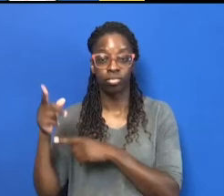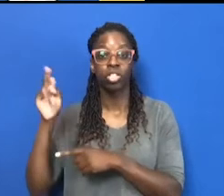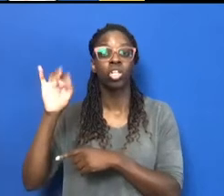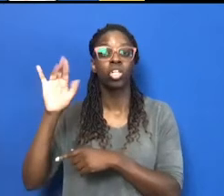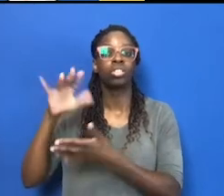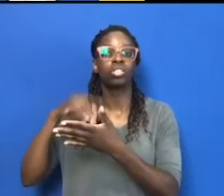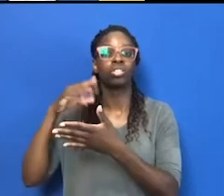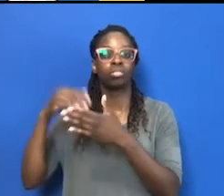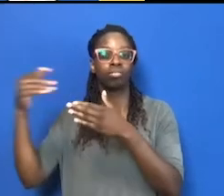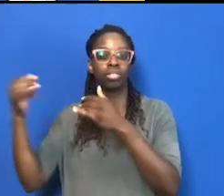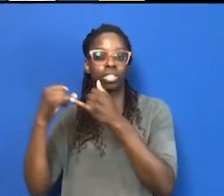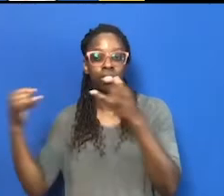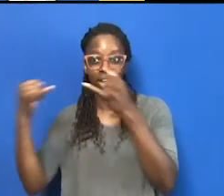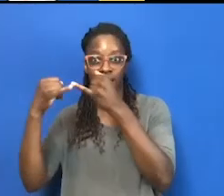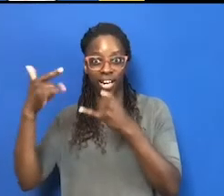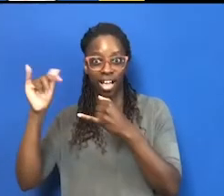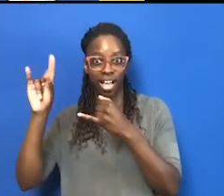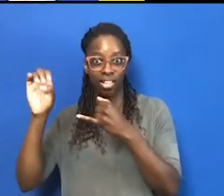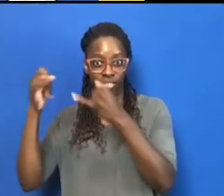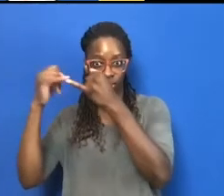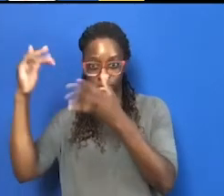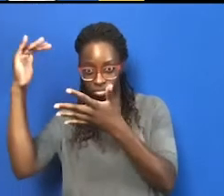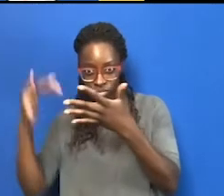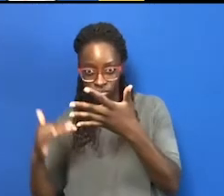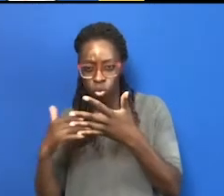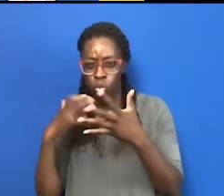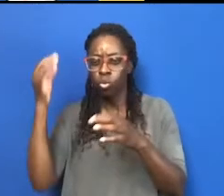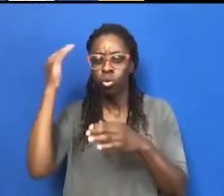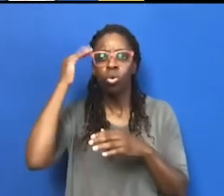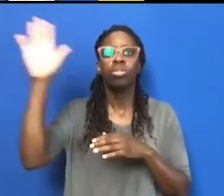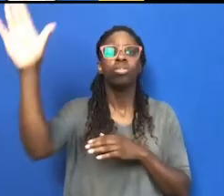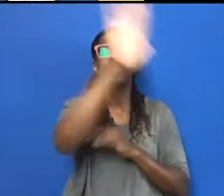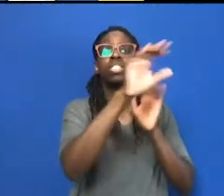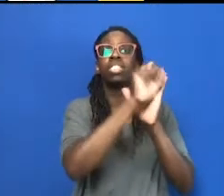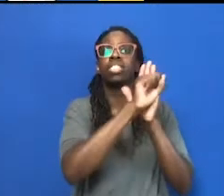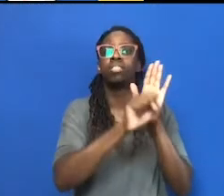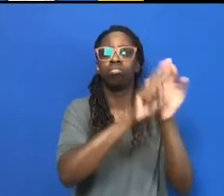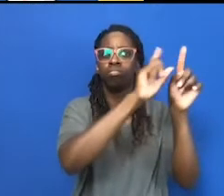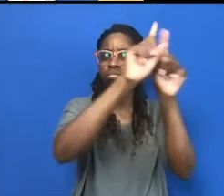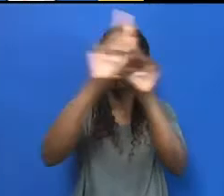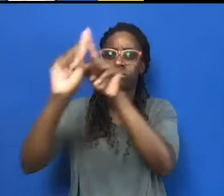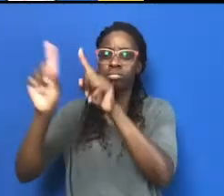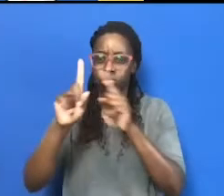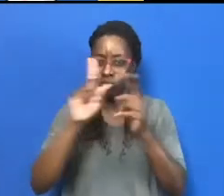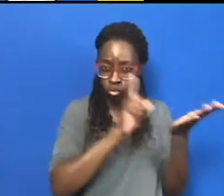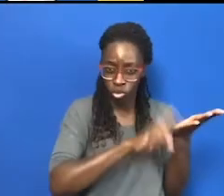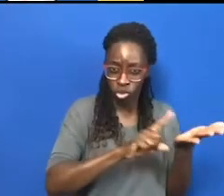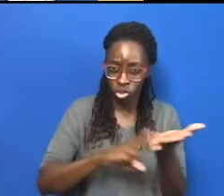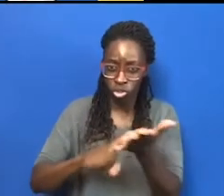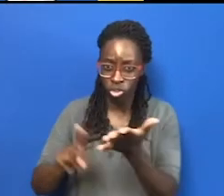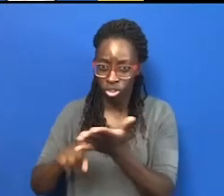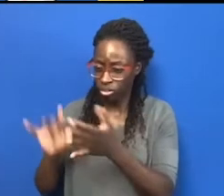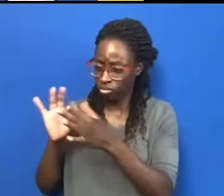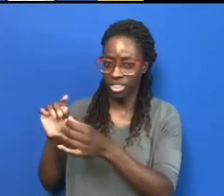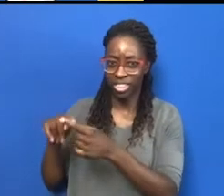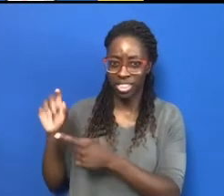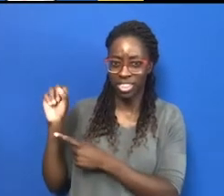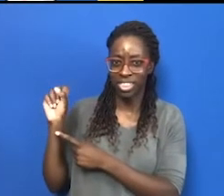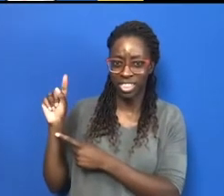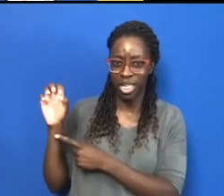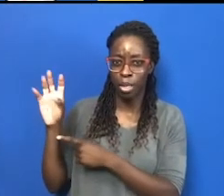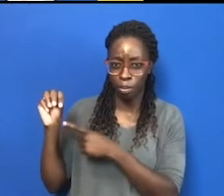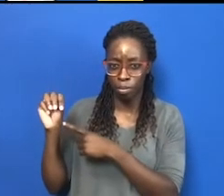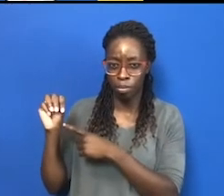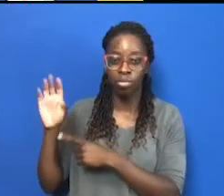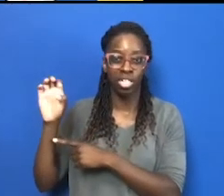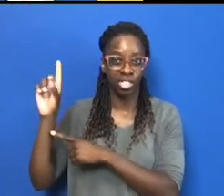science, technology, and engineering in their ELGs, information from the review has also been used